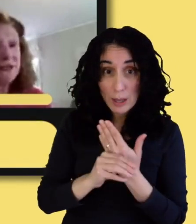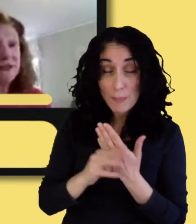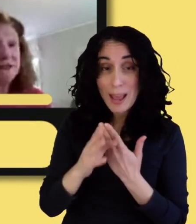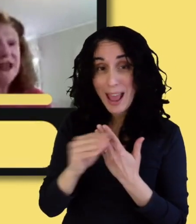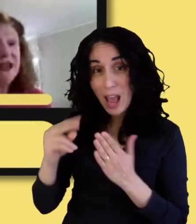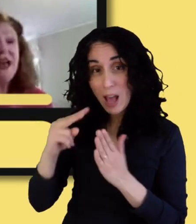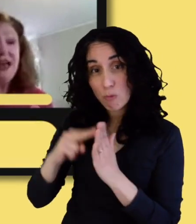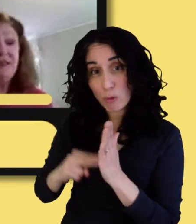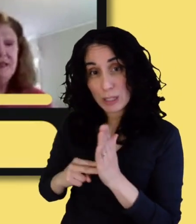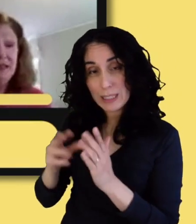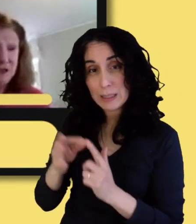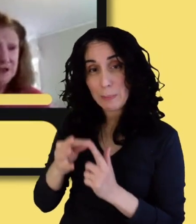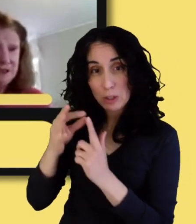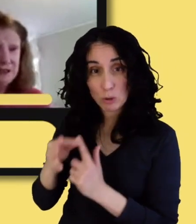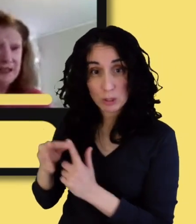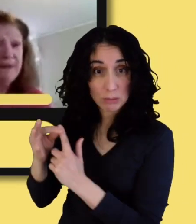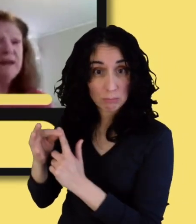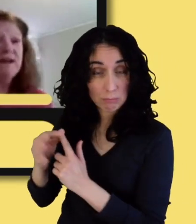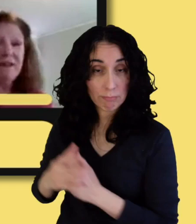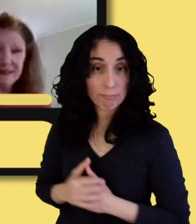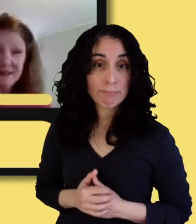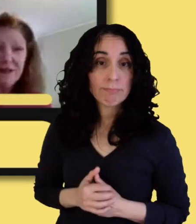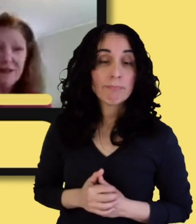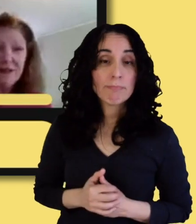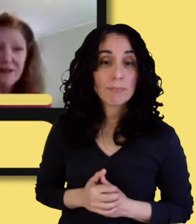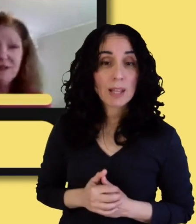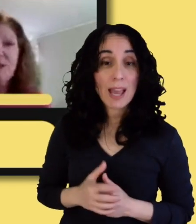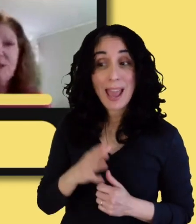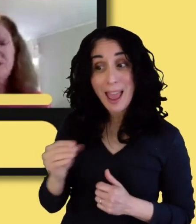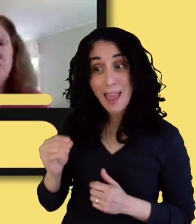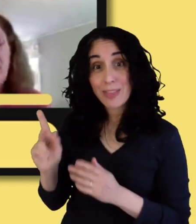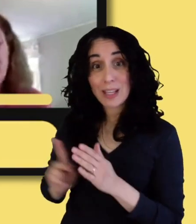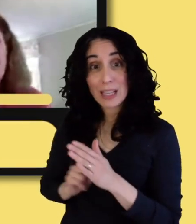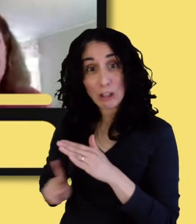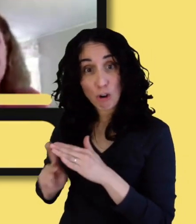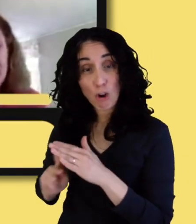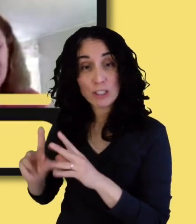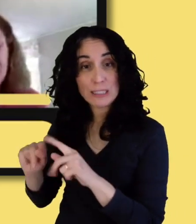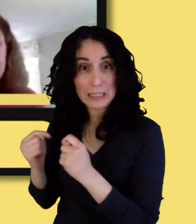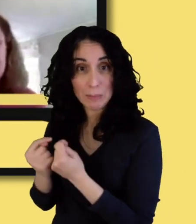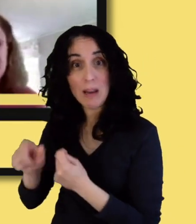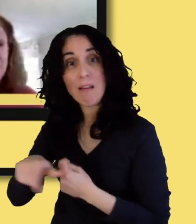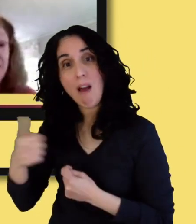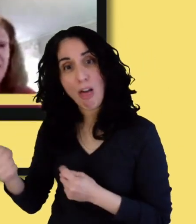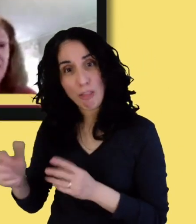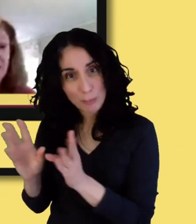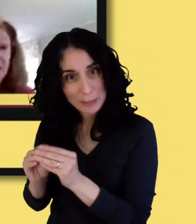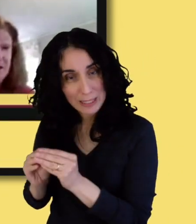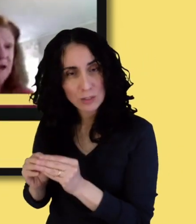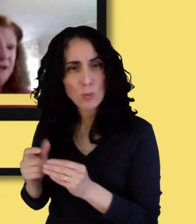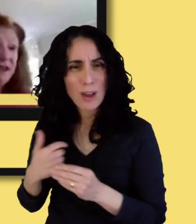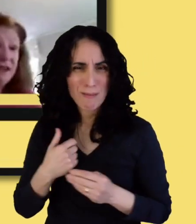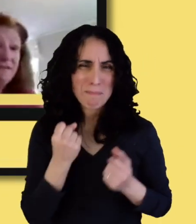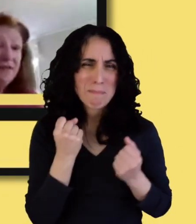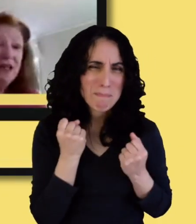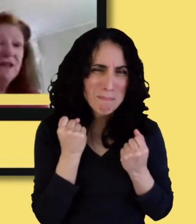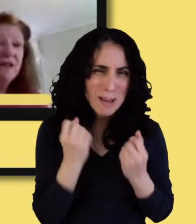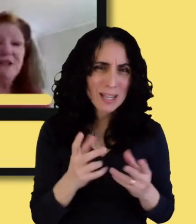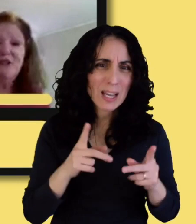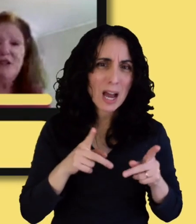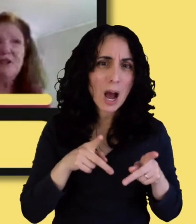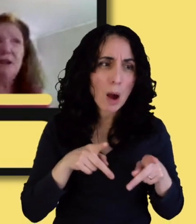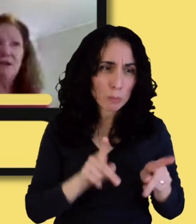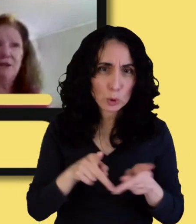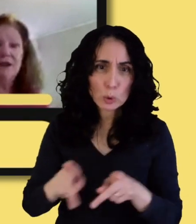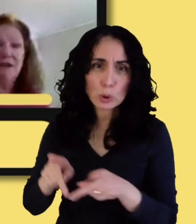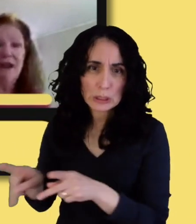reading specialist and the kindergarten team. That's another meeting. So we do have many opportunities where we are collaborating,